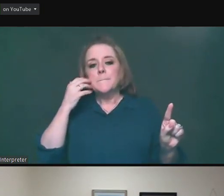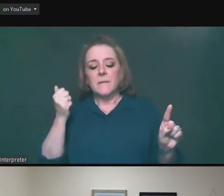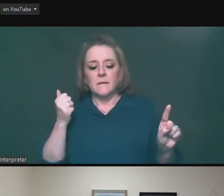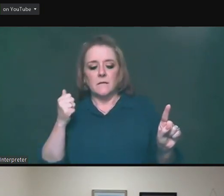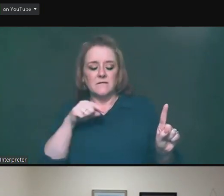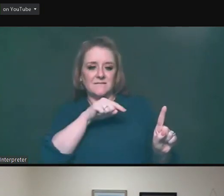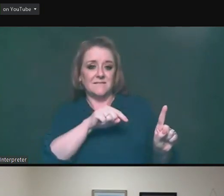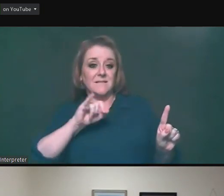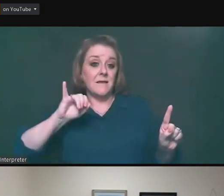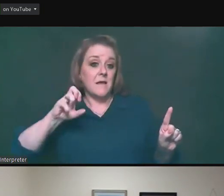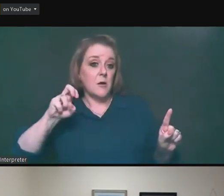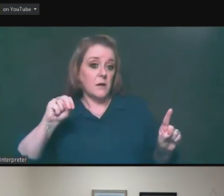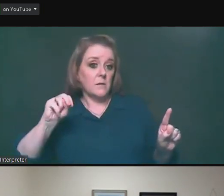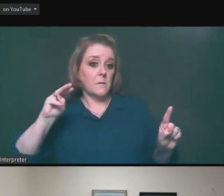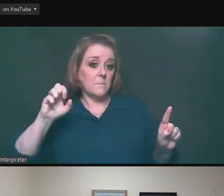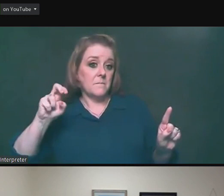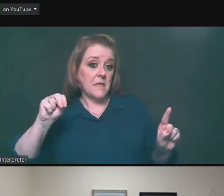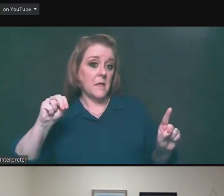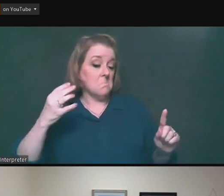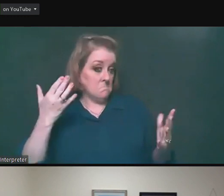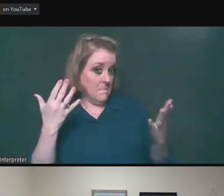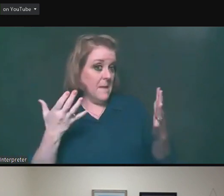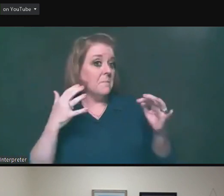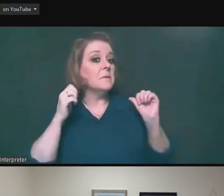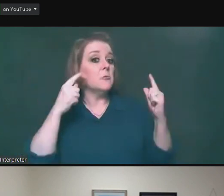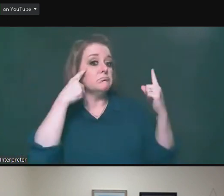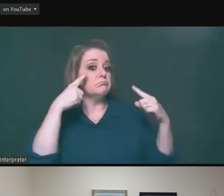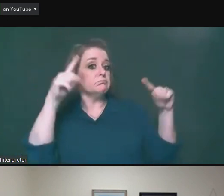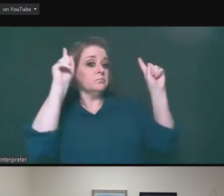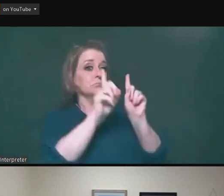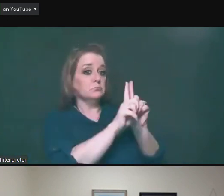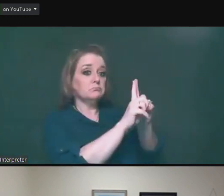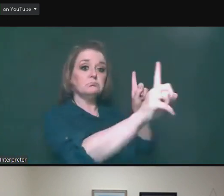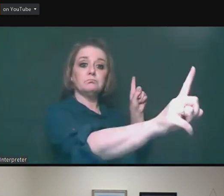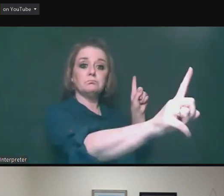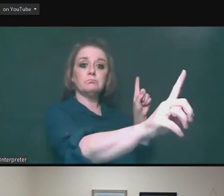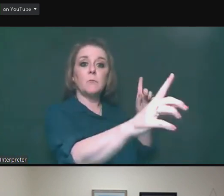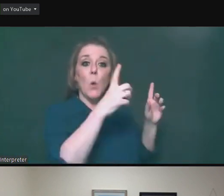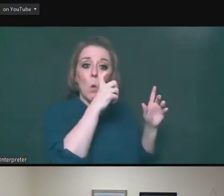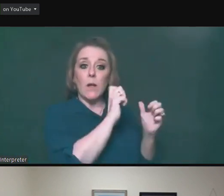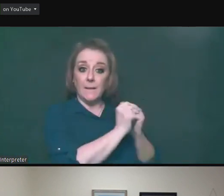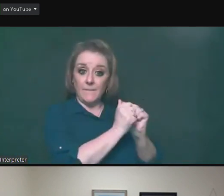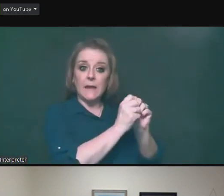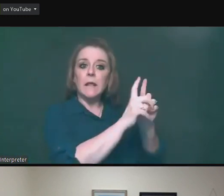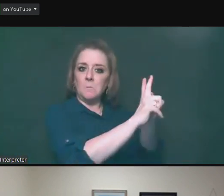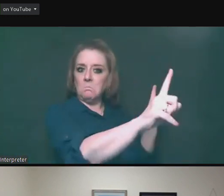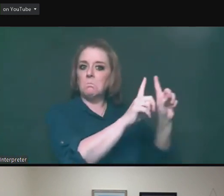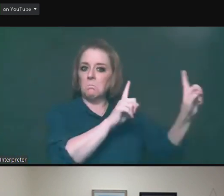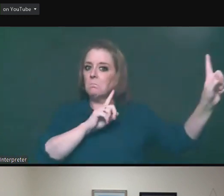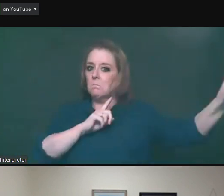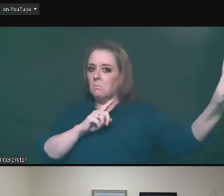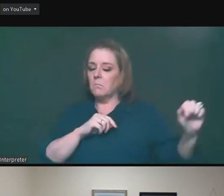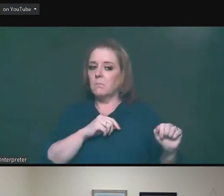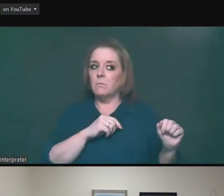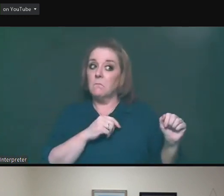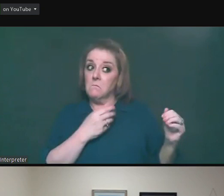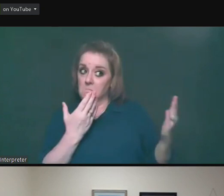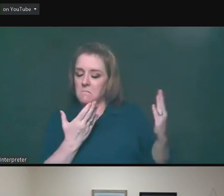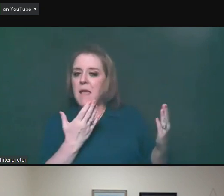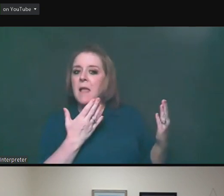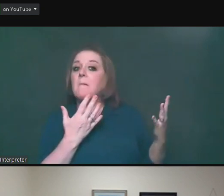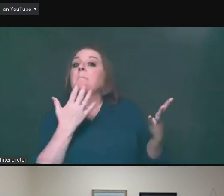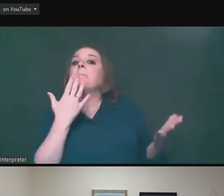a potential to distance the competitors, we feel like there is a chance that might still happen.